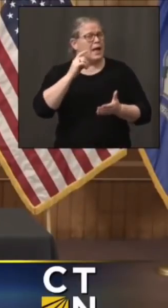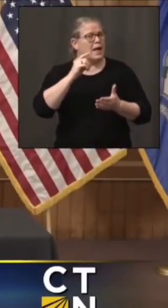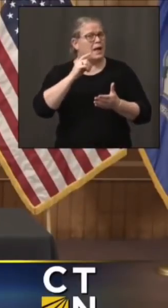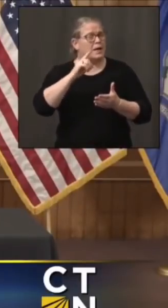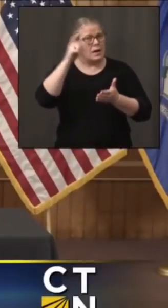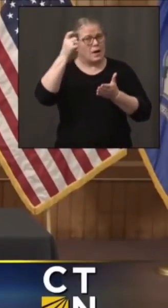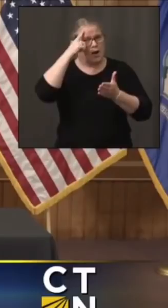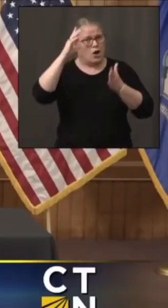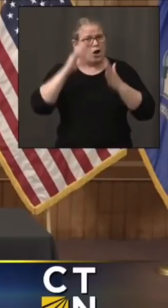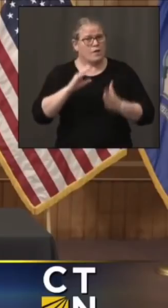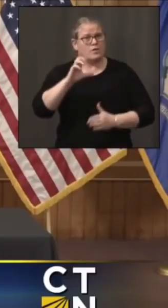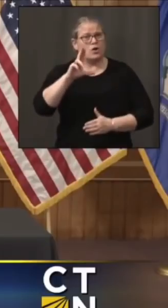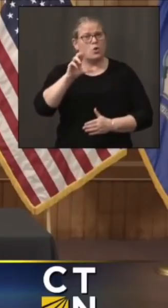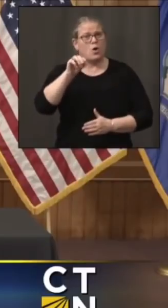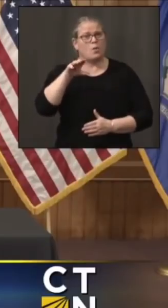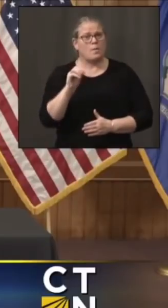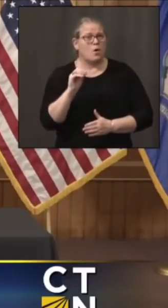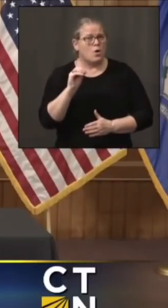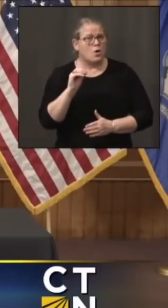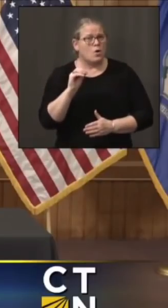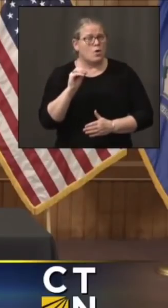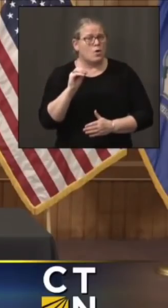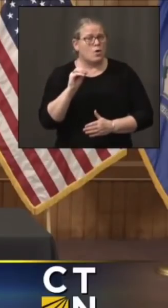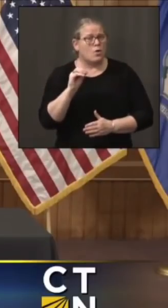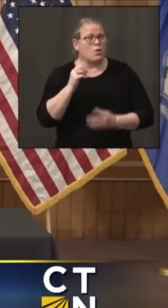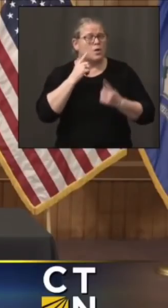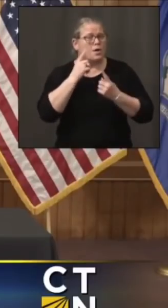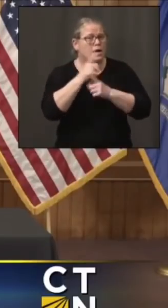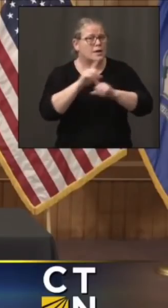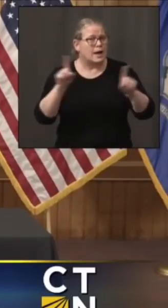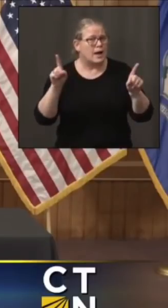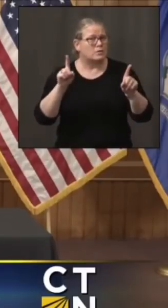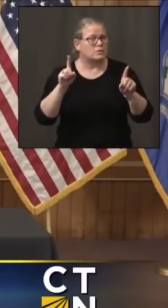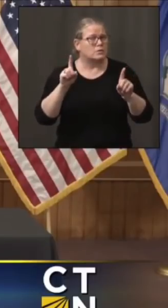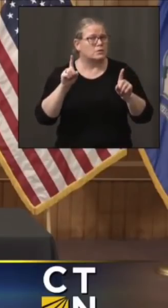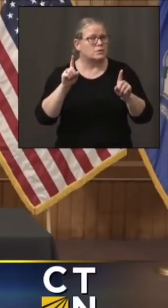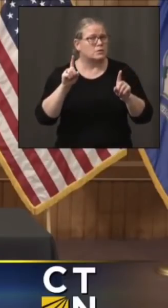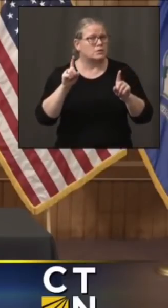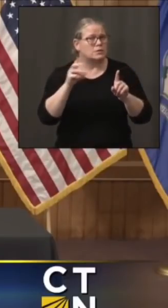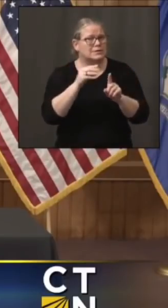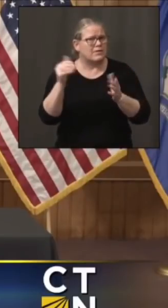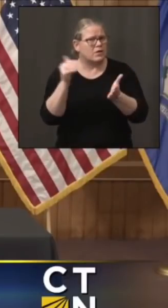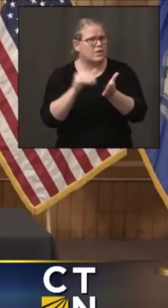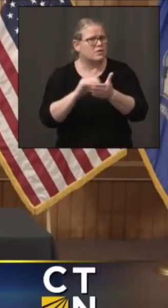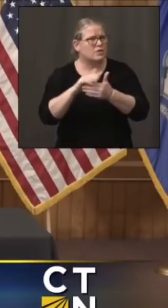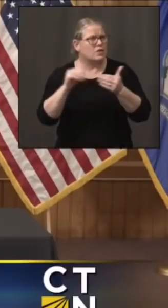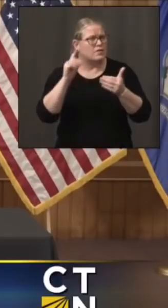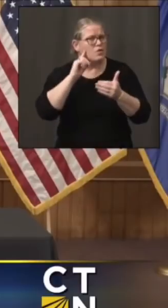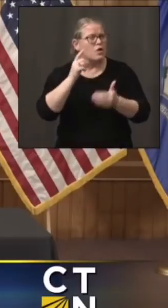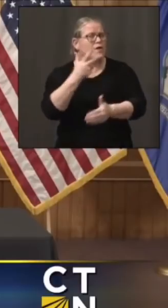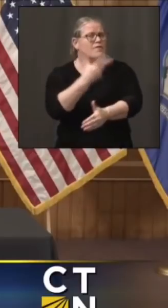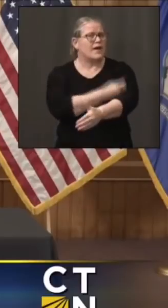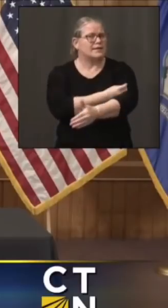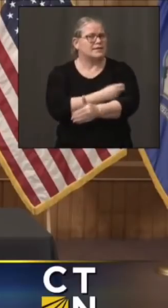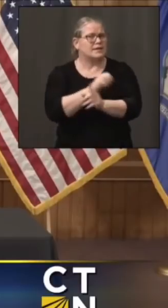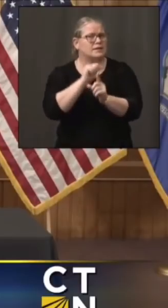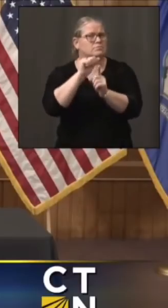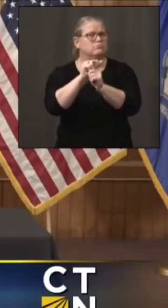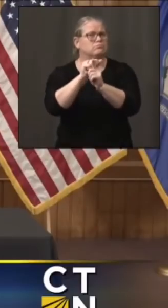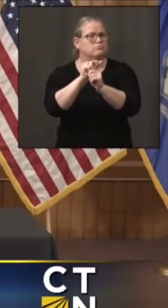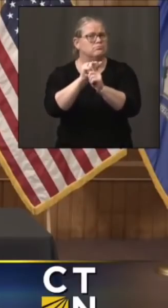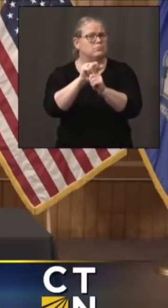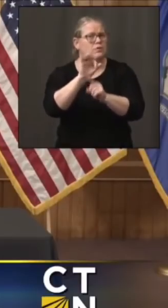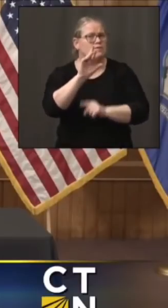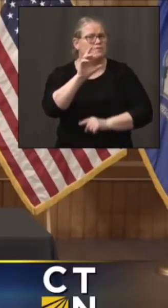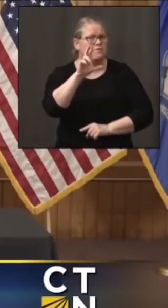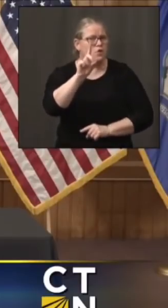million and suspension of healthcare licenses for vaccine fraud. So what measures are being taken to ensure that the people